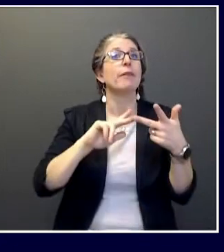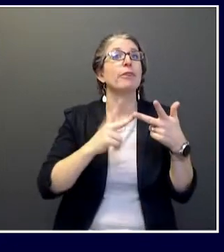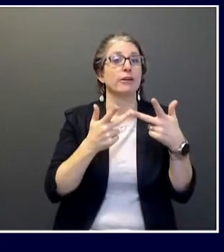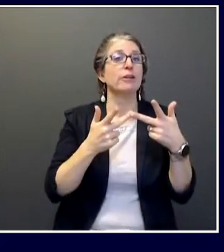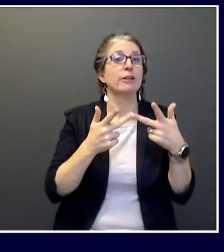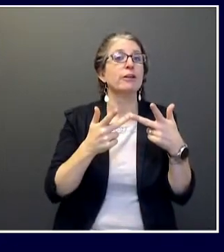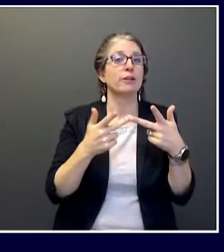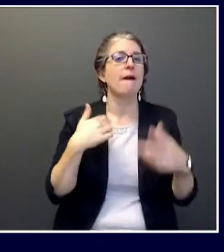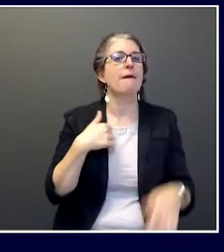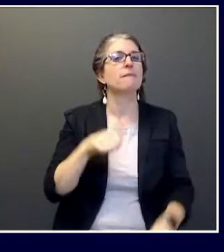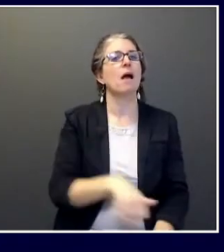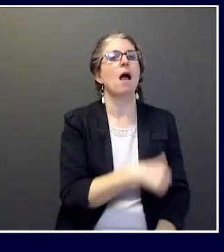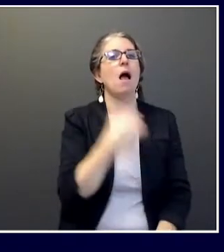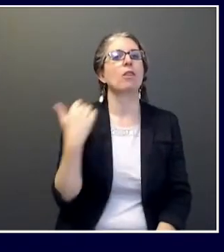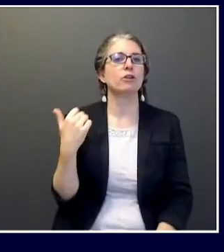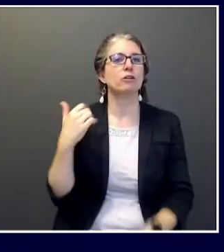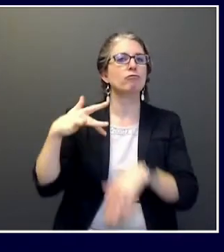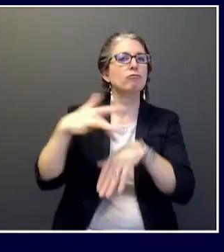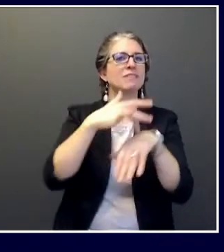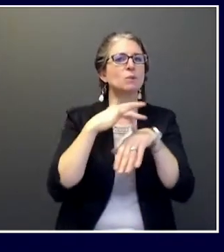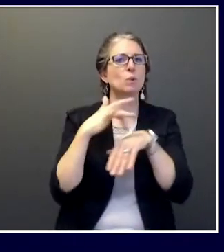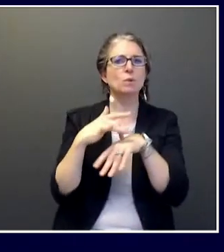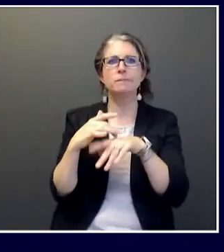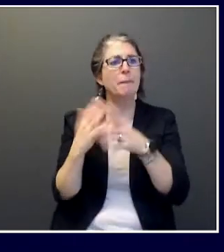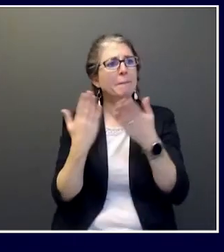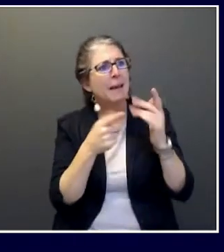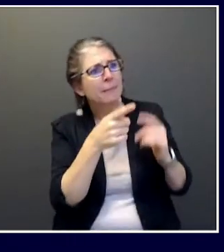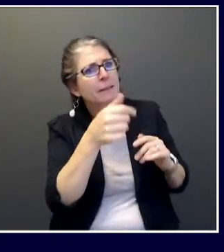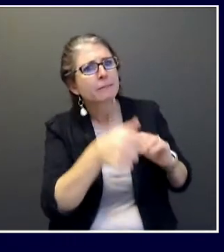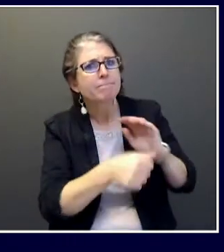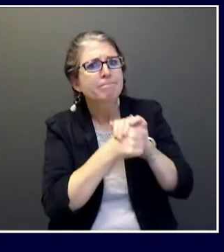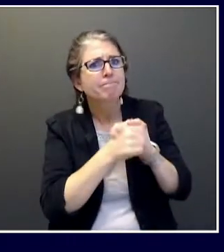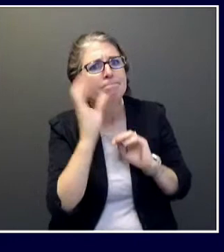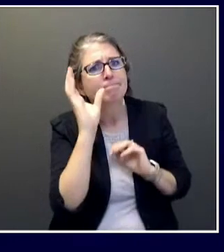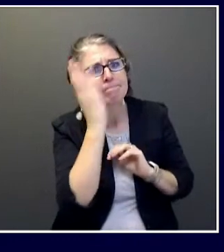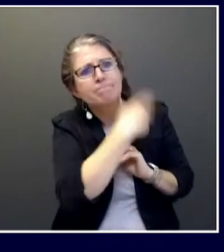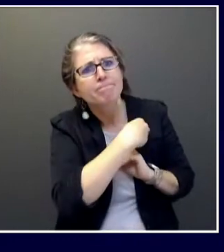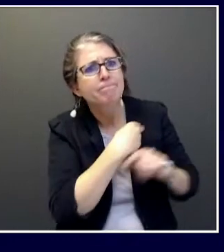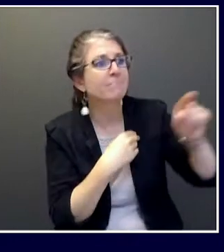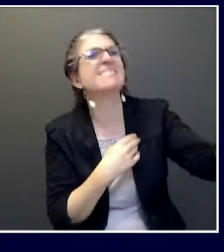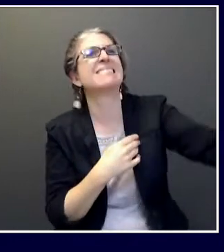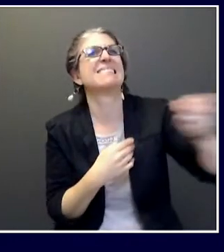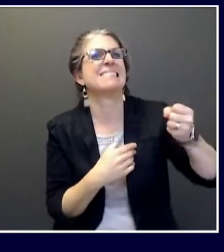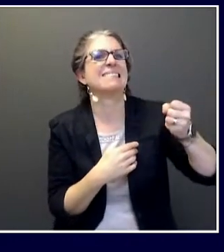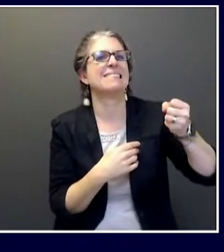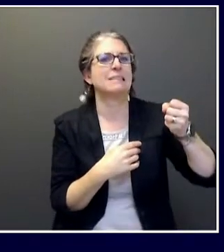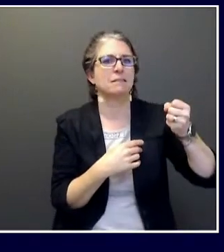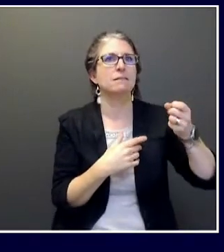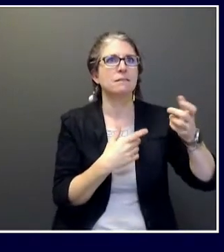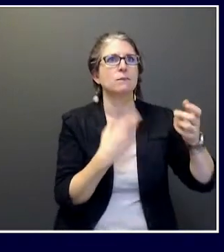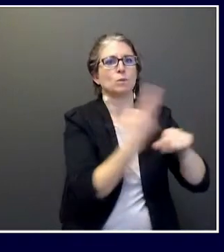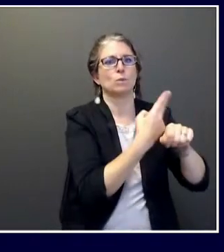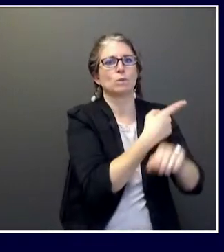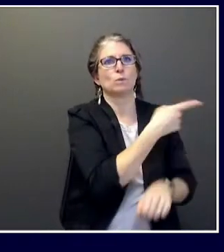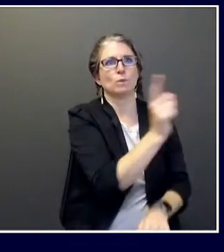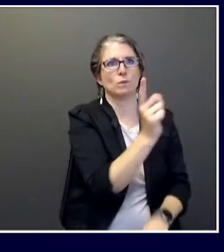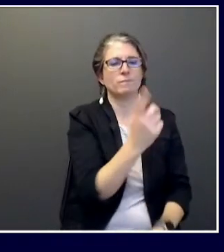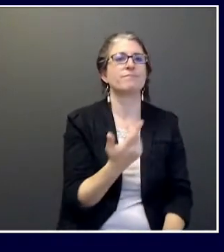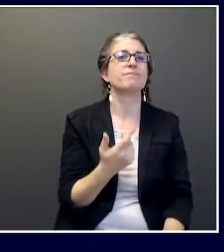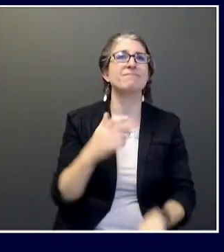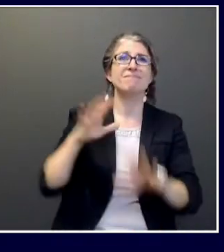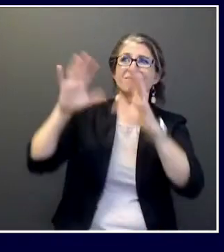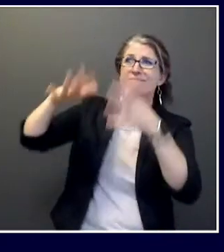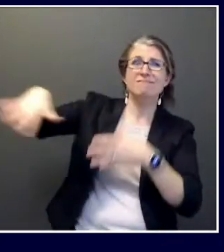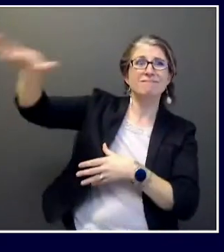is, when we know there's a particular type of shortage of a provider, we have a team of people who might do kind of a connection and